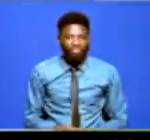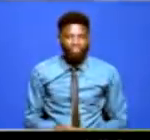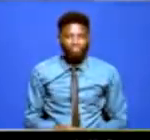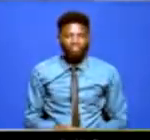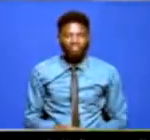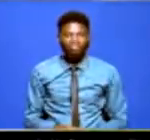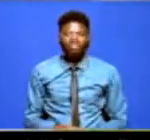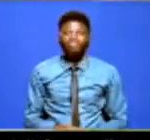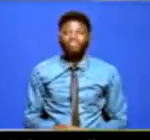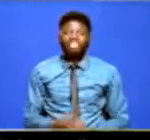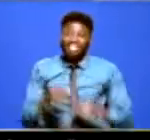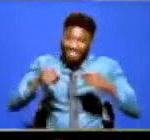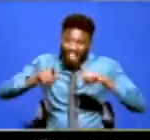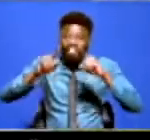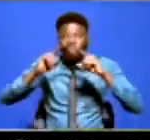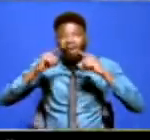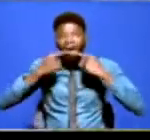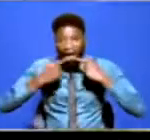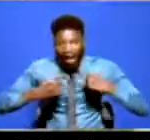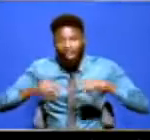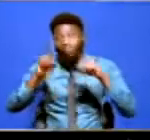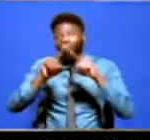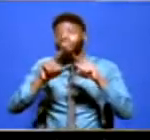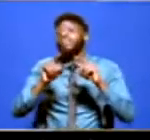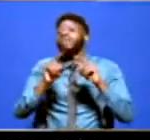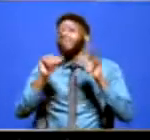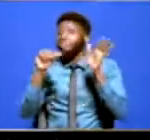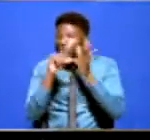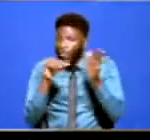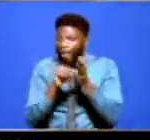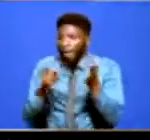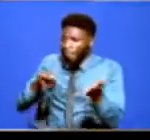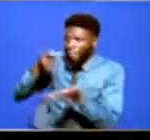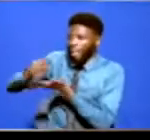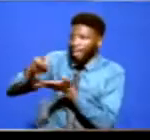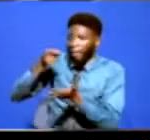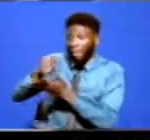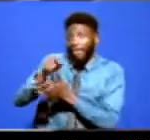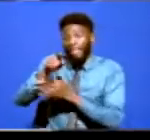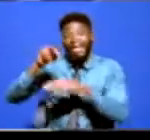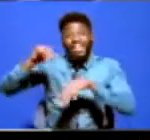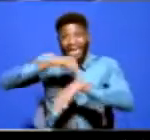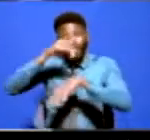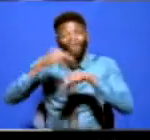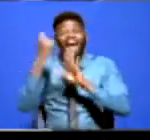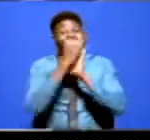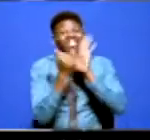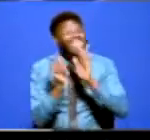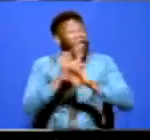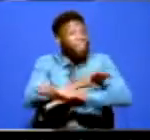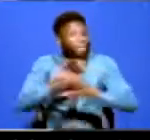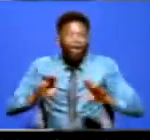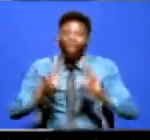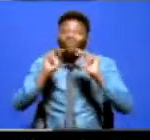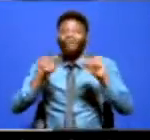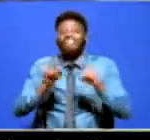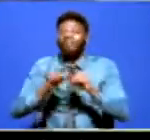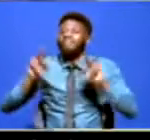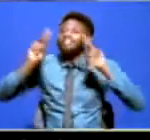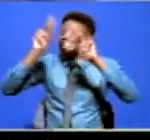He, however, noted the issue of compensation was not only just a national agenda, but an international one,